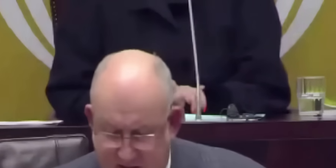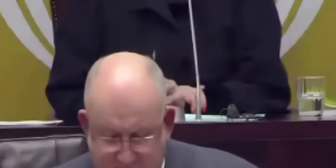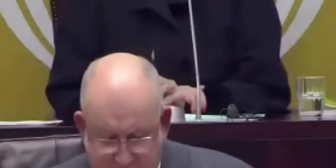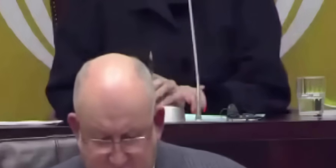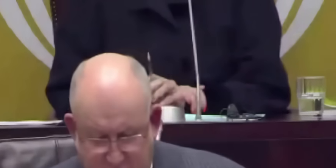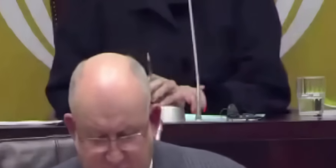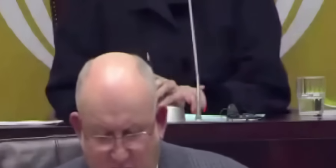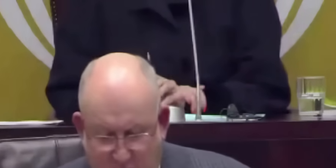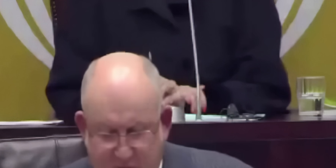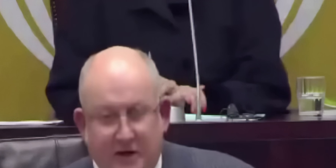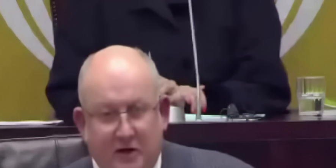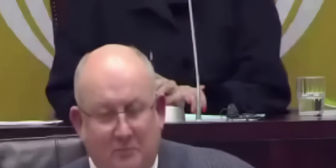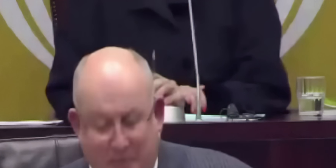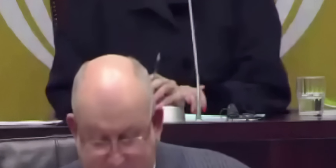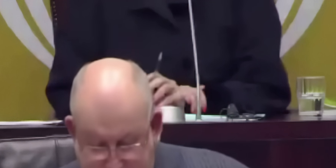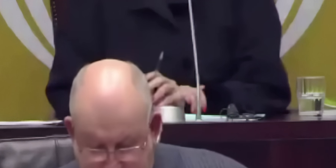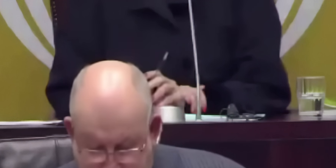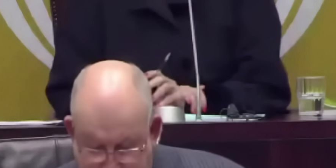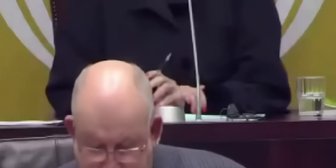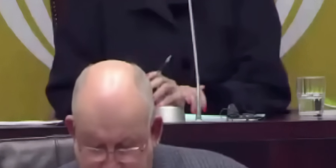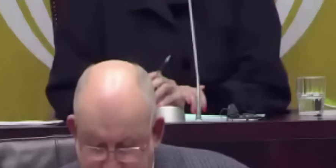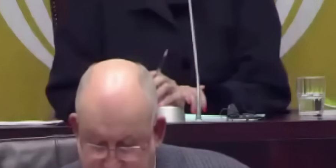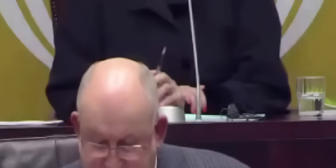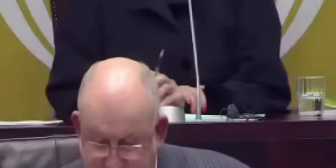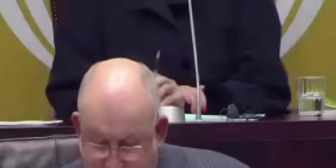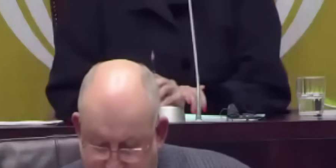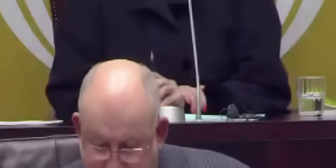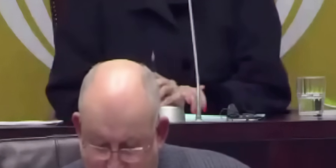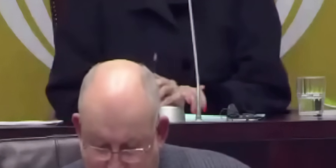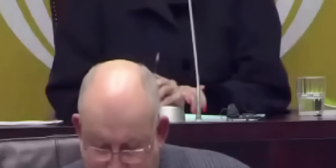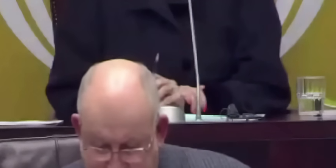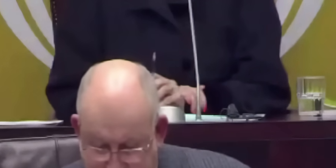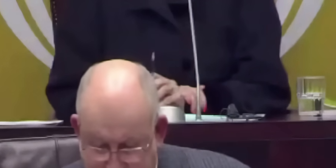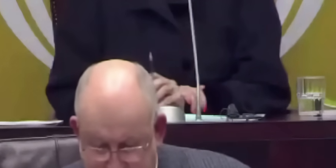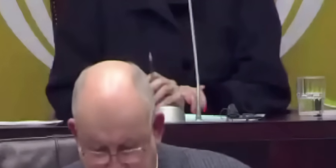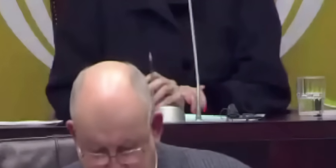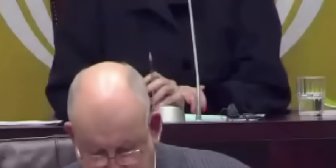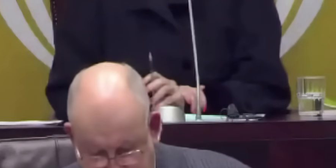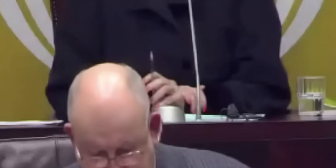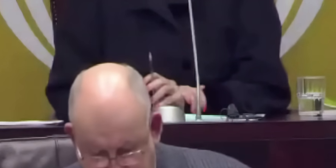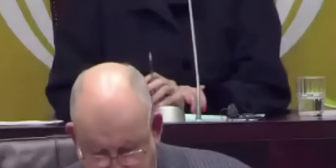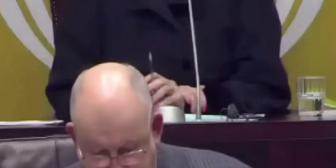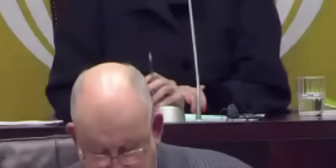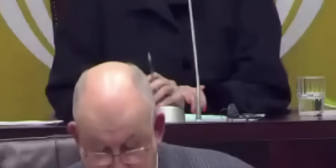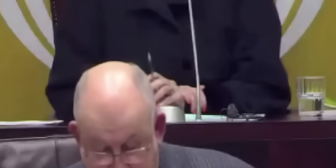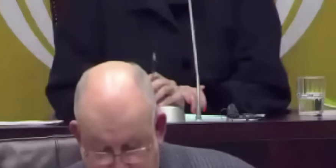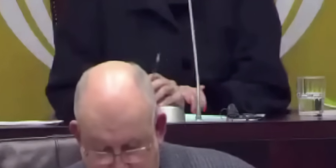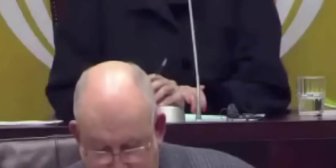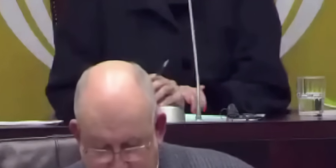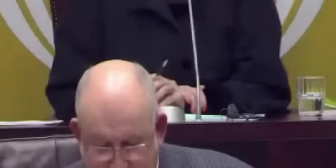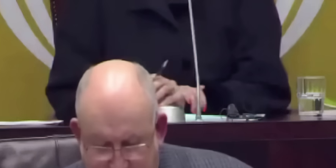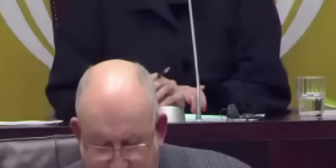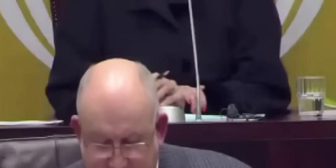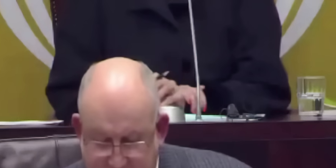our safety and security arms are in complete disarray, especially after the Mkhwanazi expose. During your